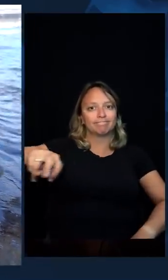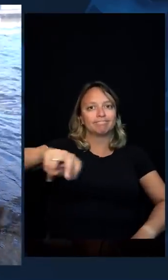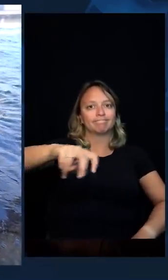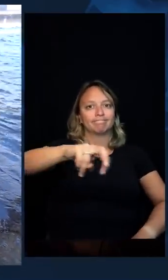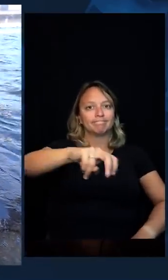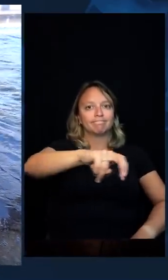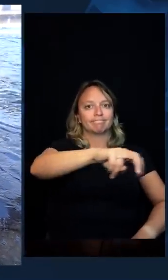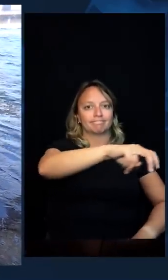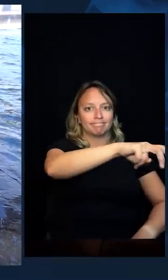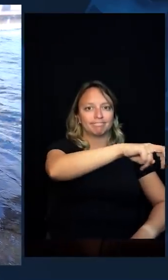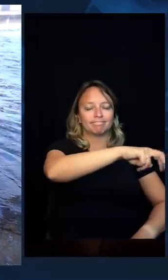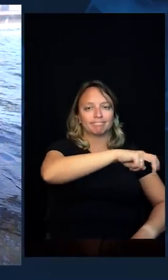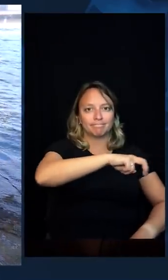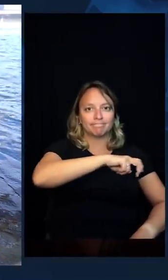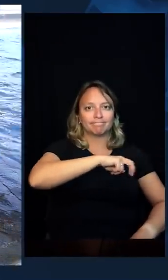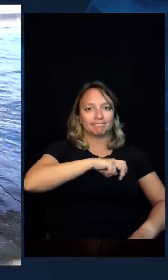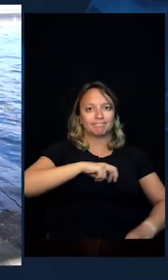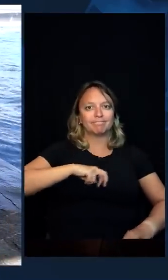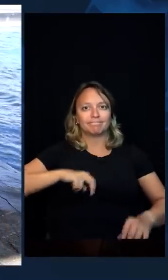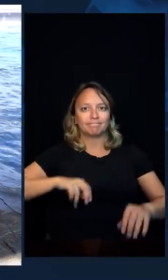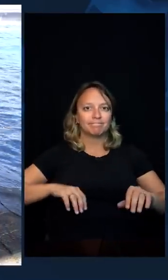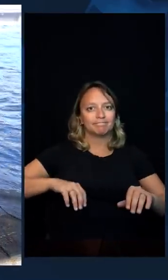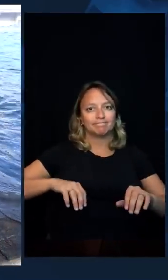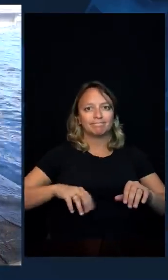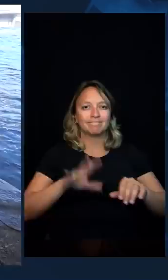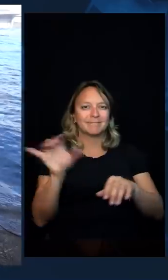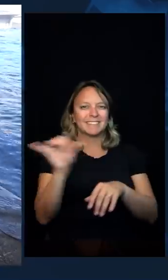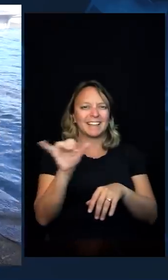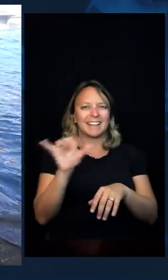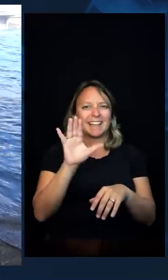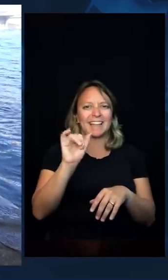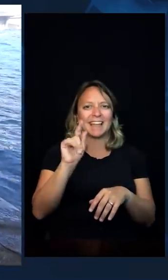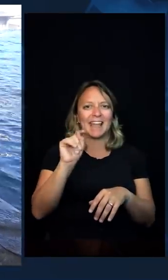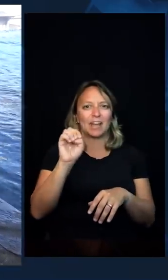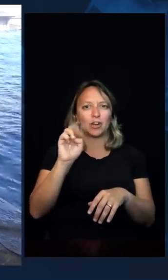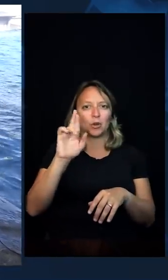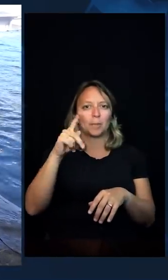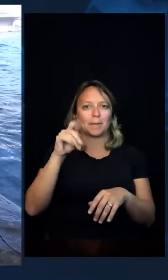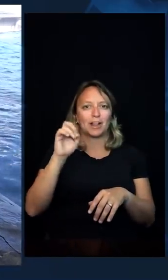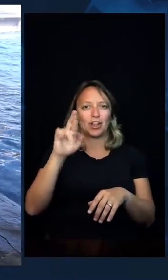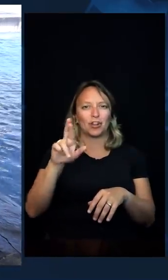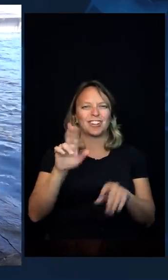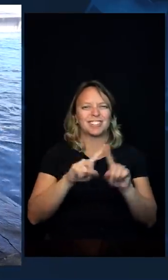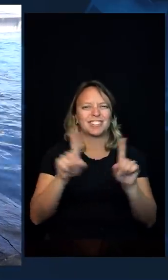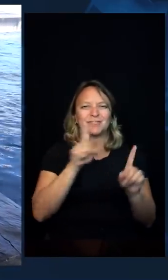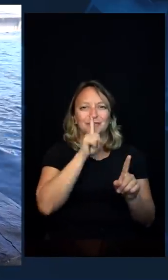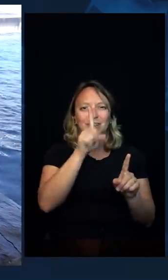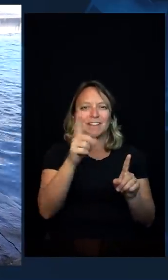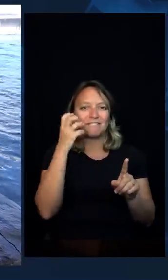He's going around Caroline. He undulates his body just like a caterpillar, except a really fat one.